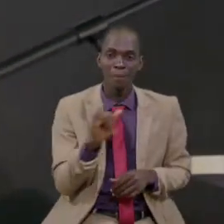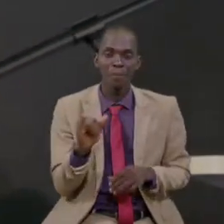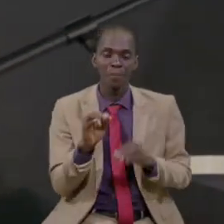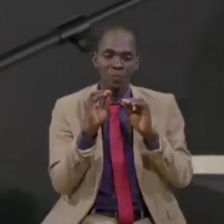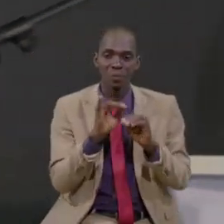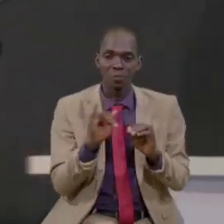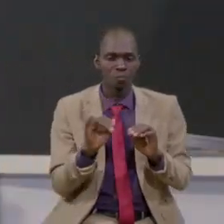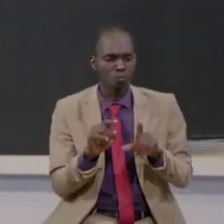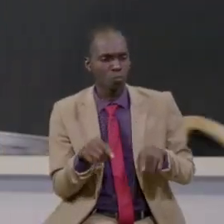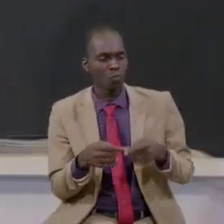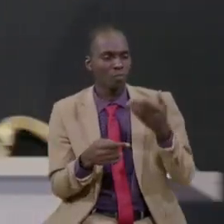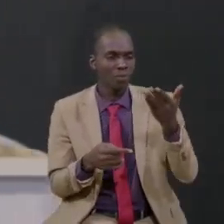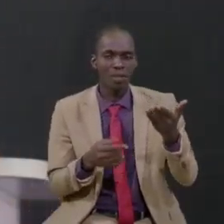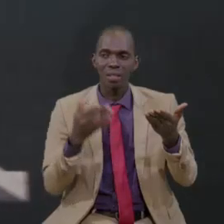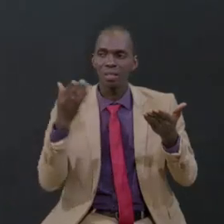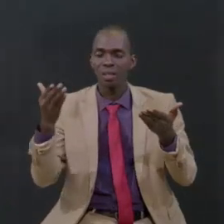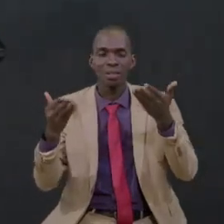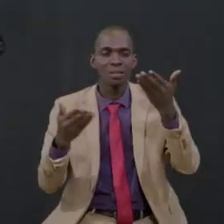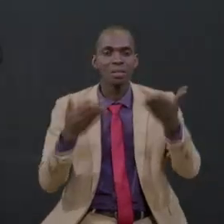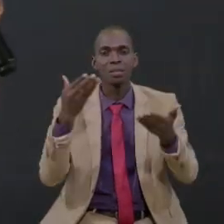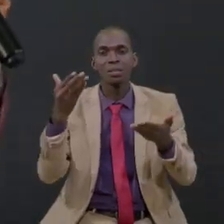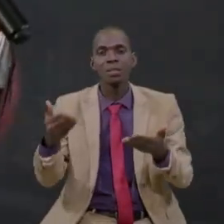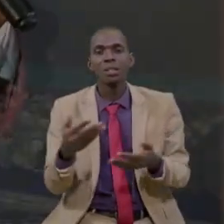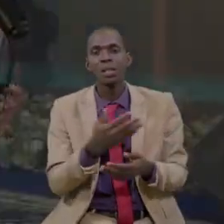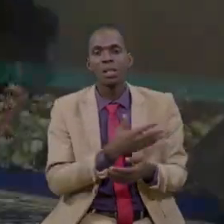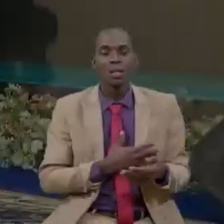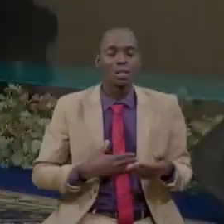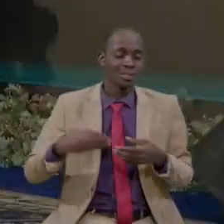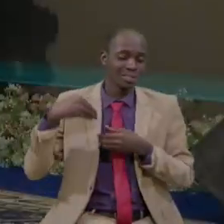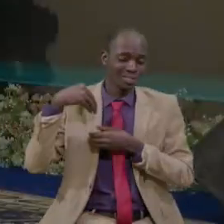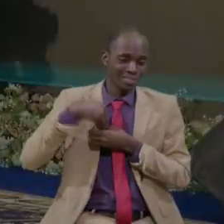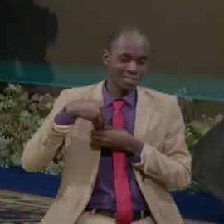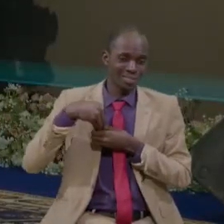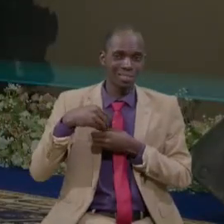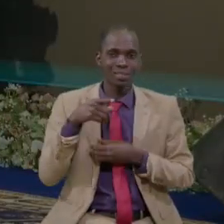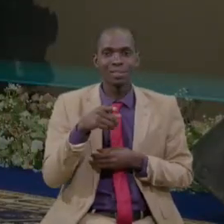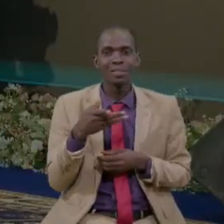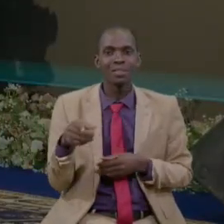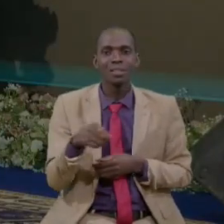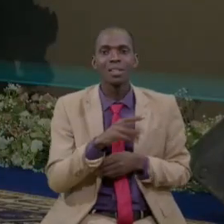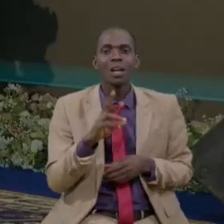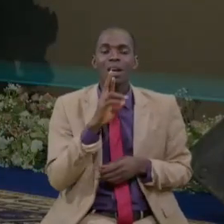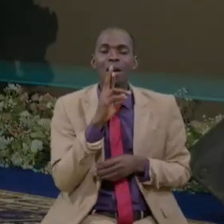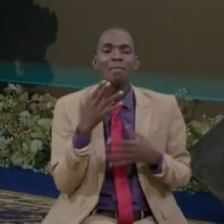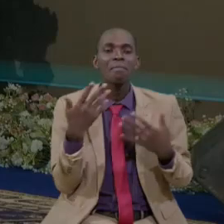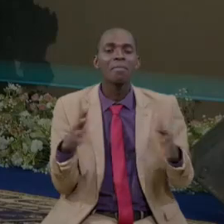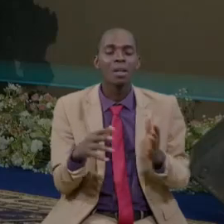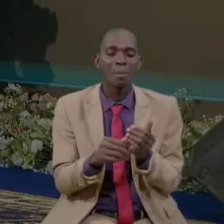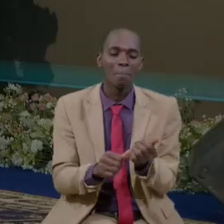there, and yet they know in their hearts they are backsliding. Oh, but you